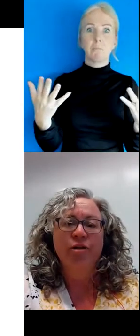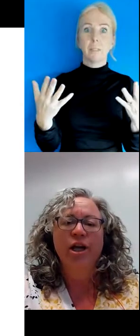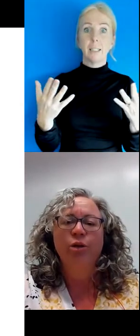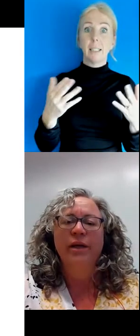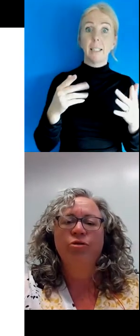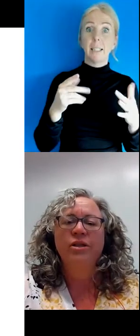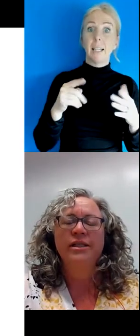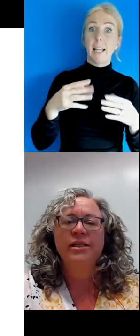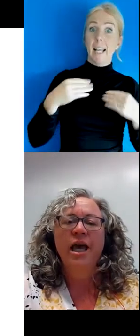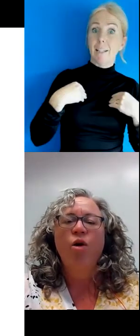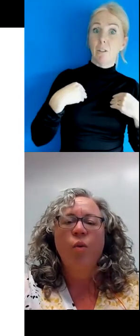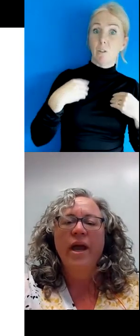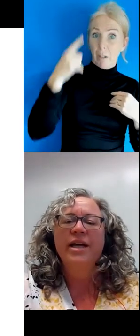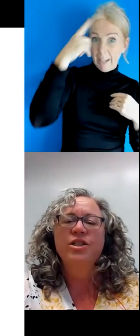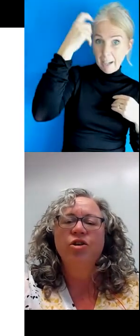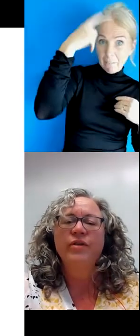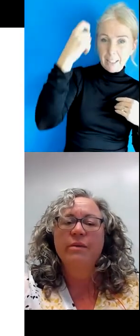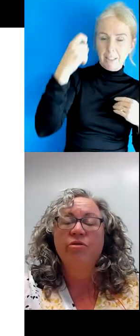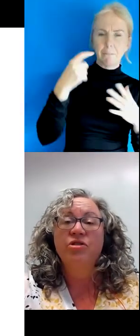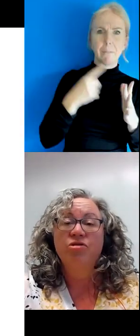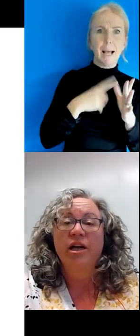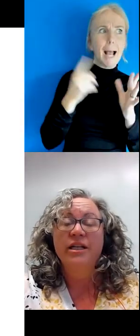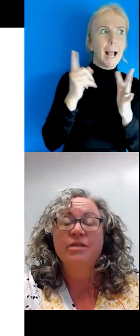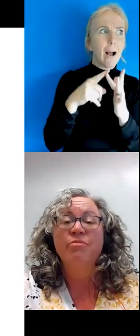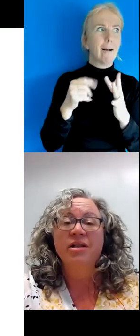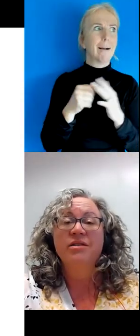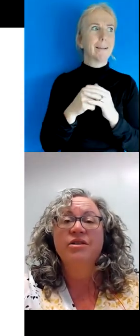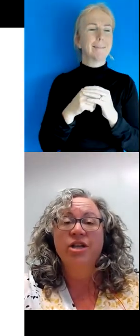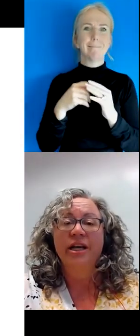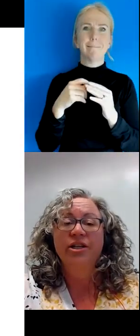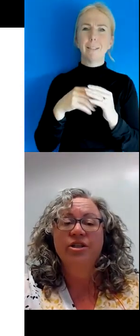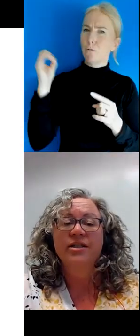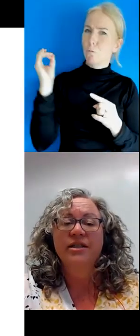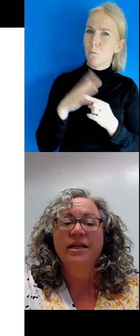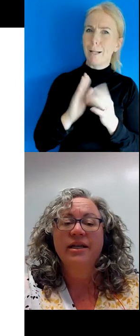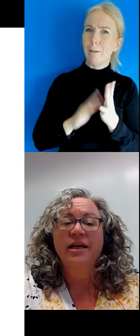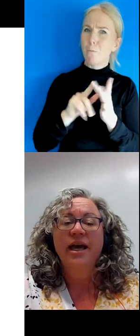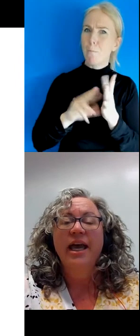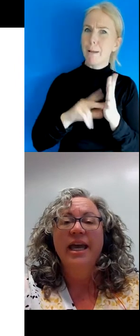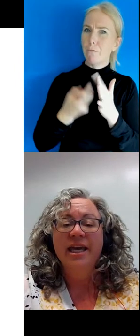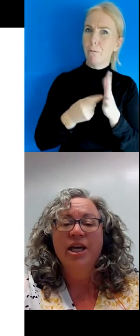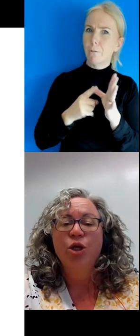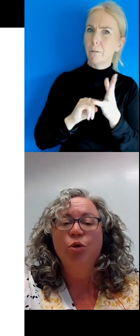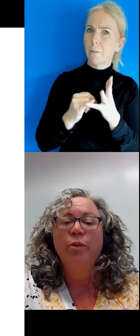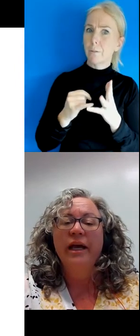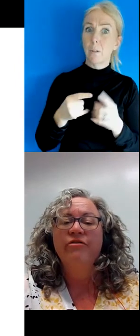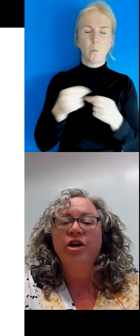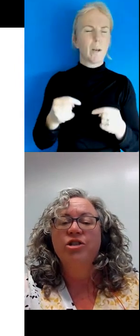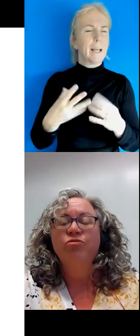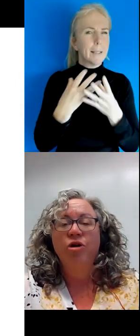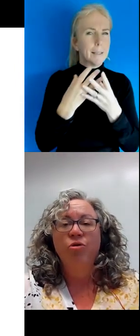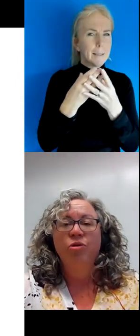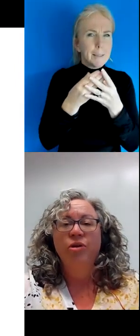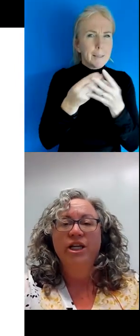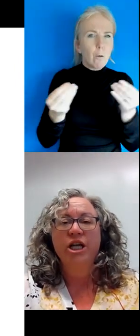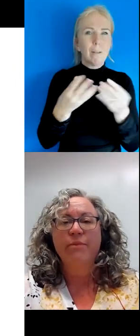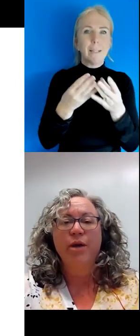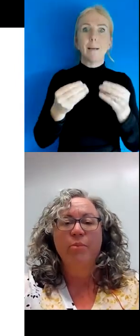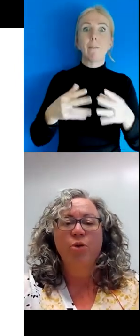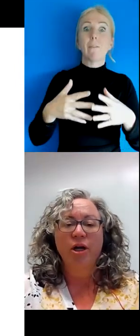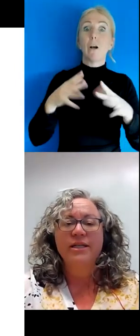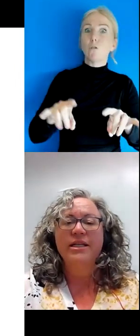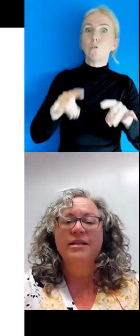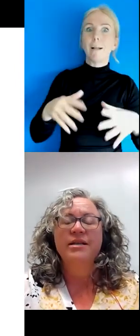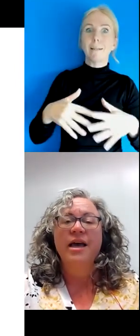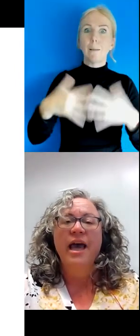AI to critical minerals, we are solving some of Australia's biggest challenges. Here you will play a vital role in